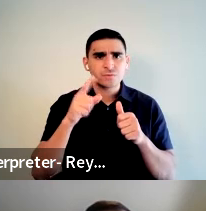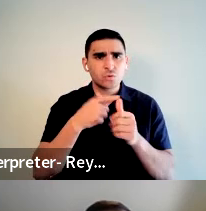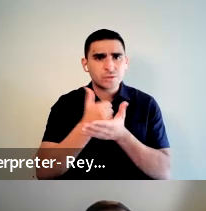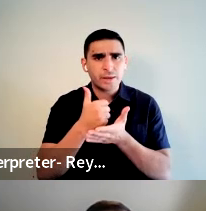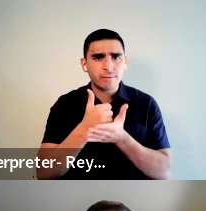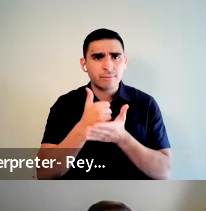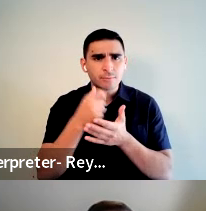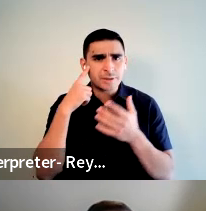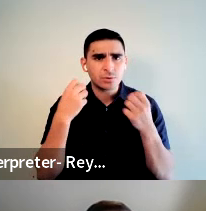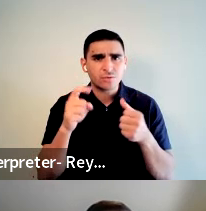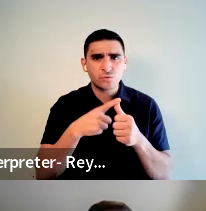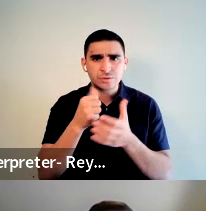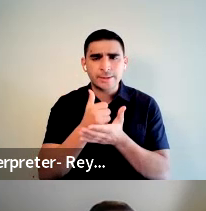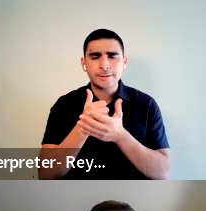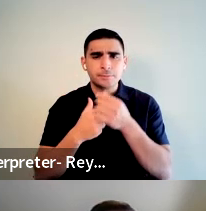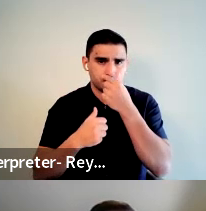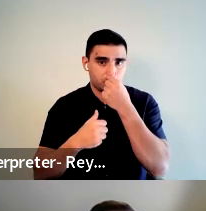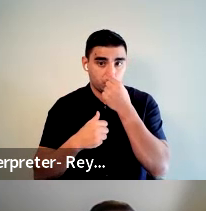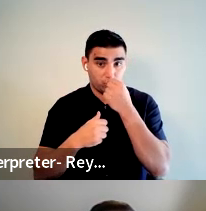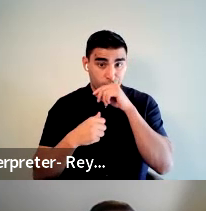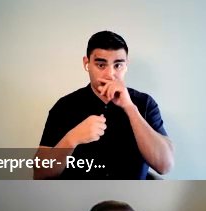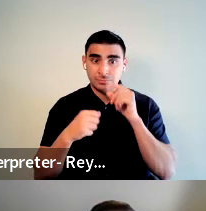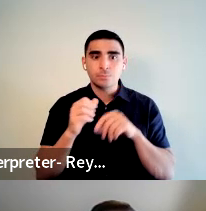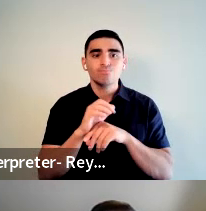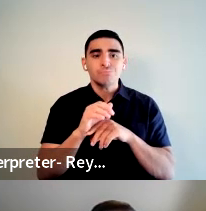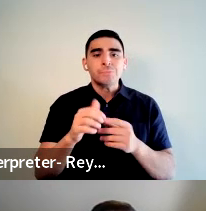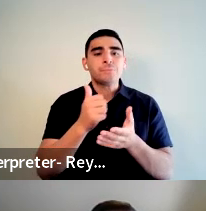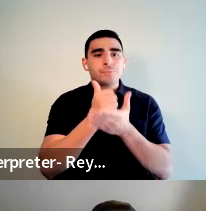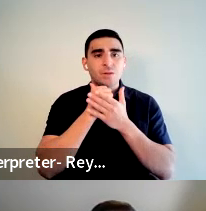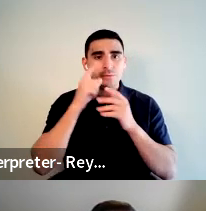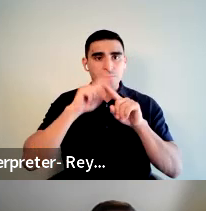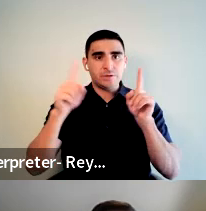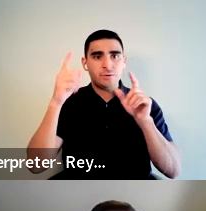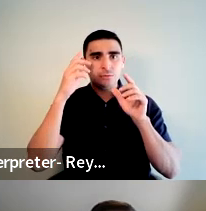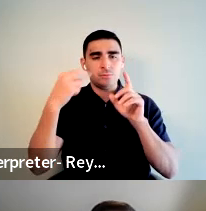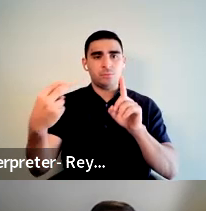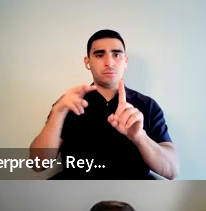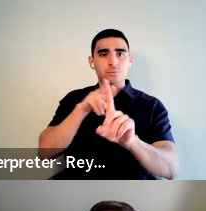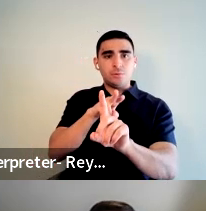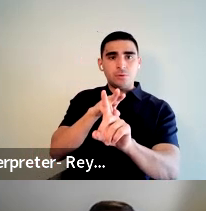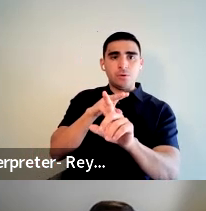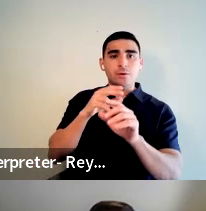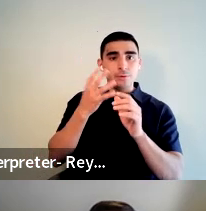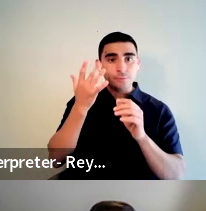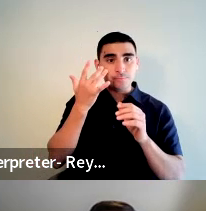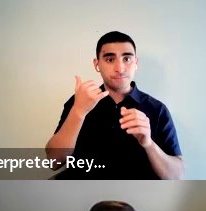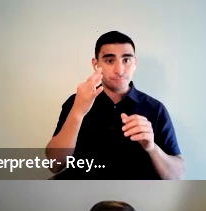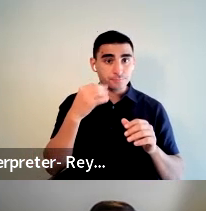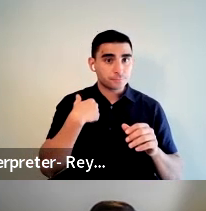one. But it just gave me a different perspective in when I come across people that might be